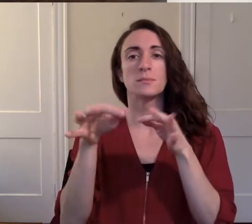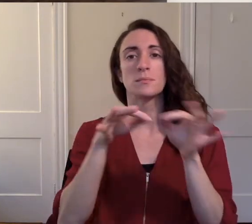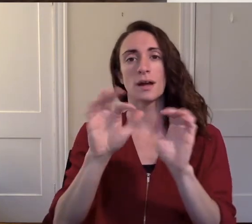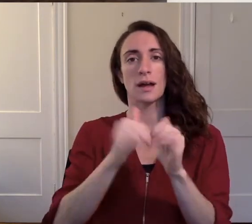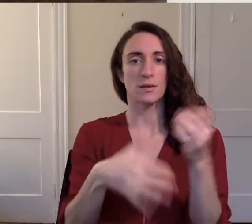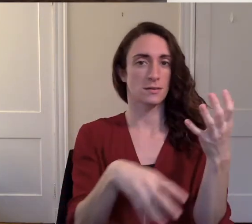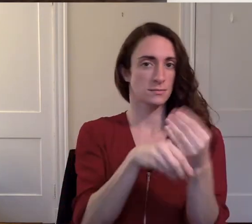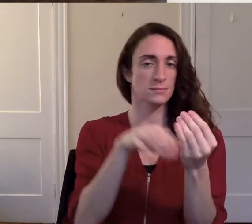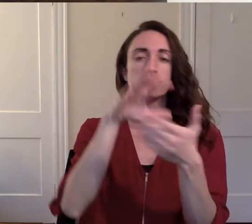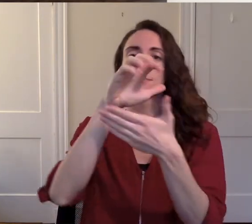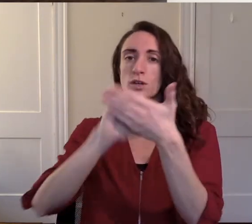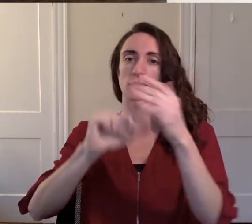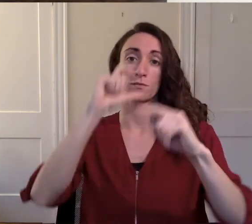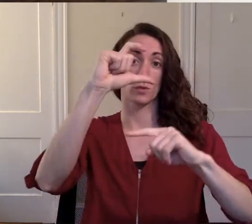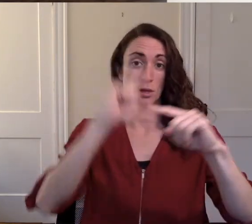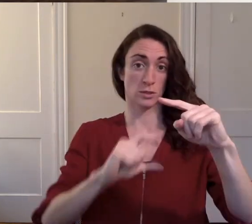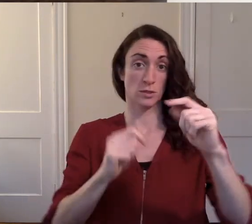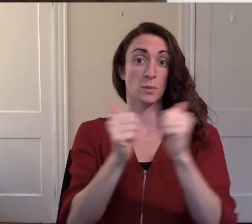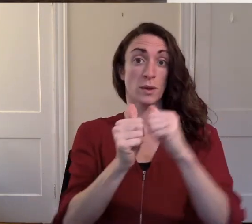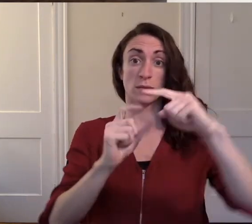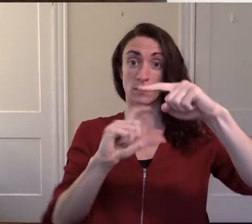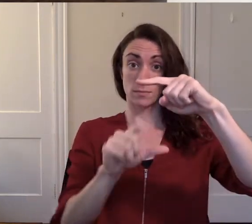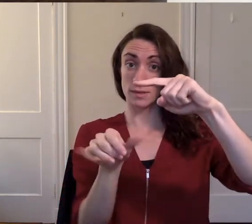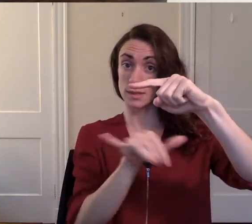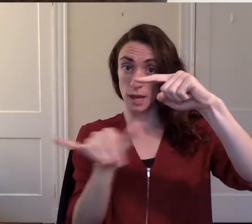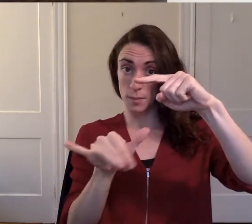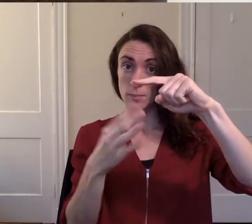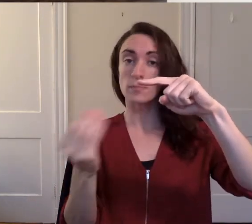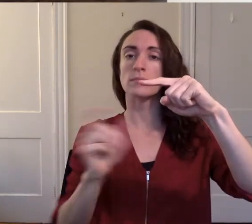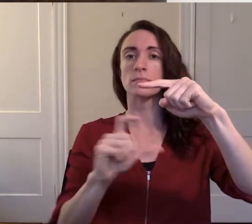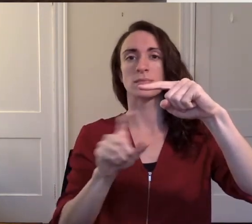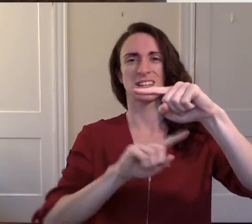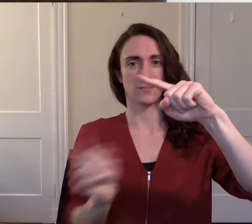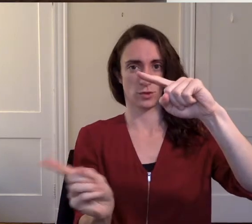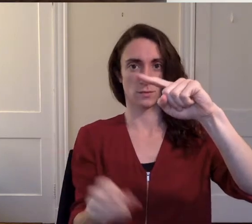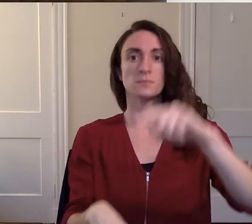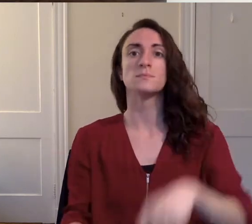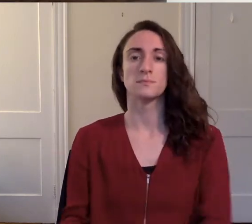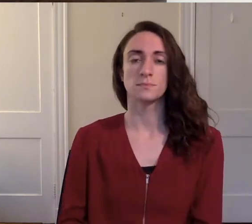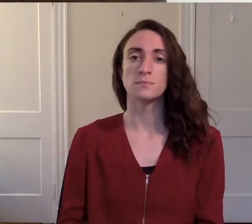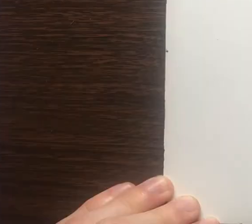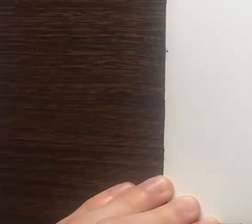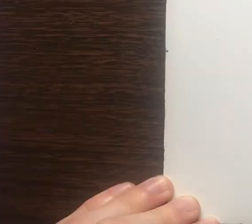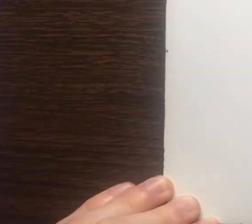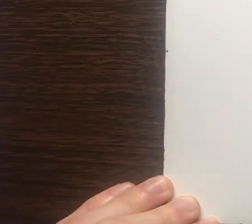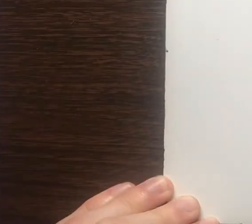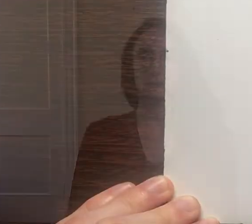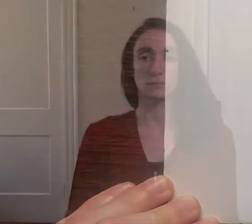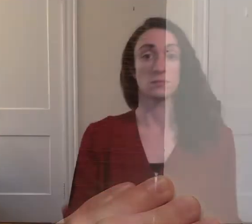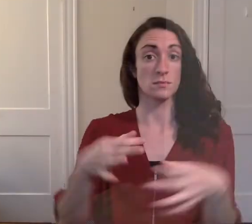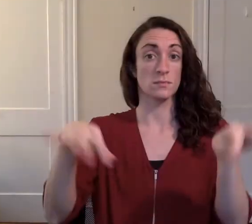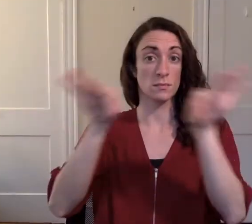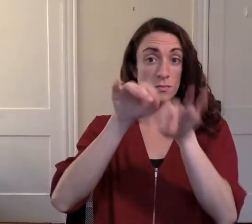In this video, I'm going to explain how to add and subtract fractions, both with common denominators and with different denominators.